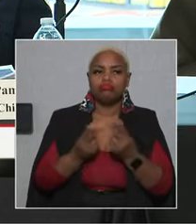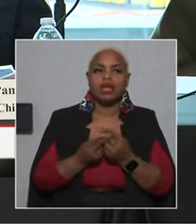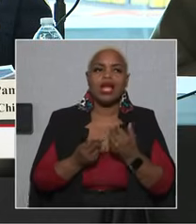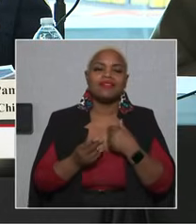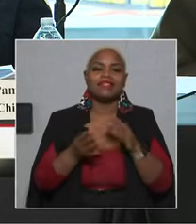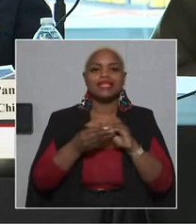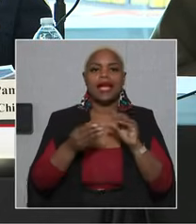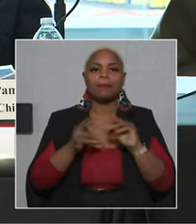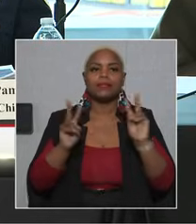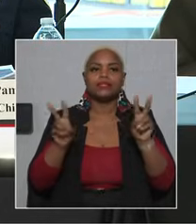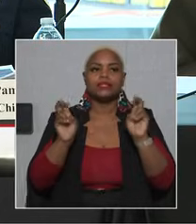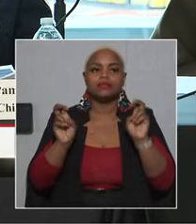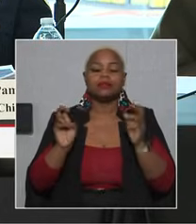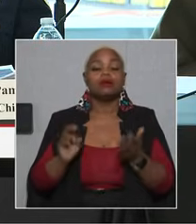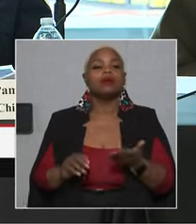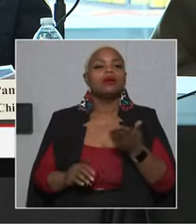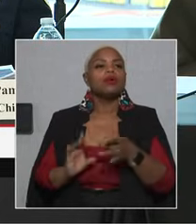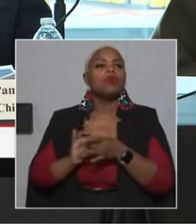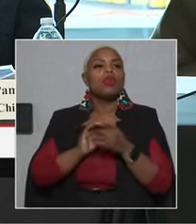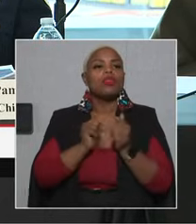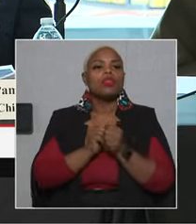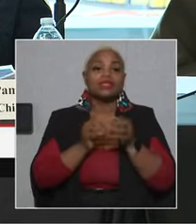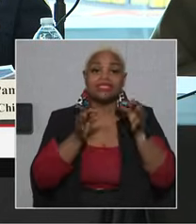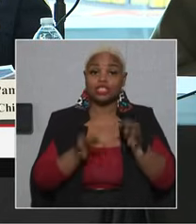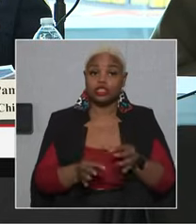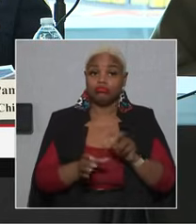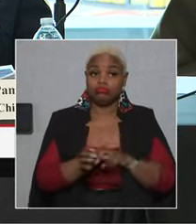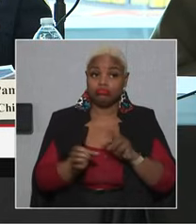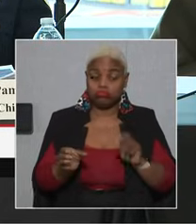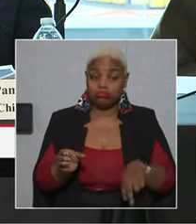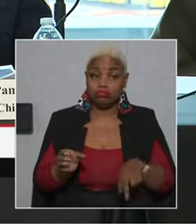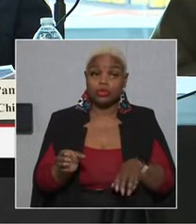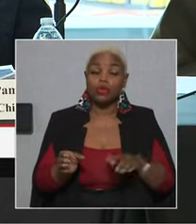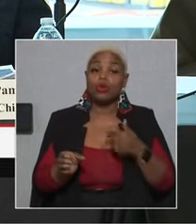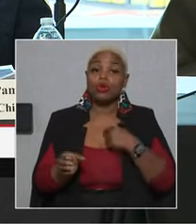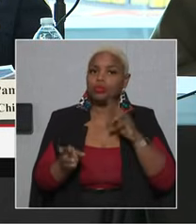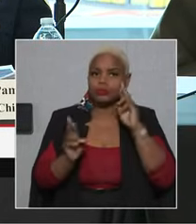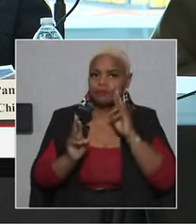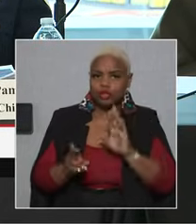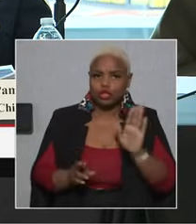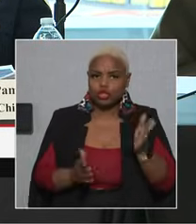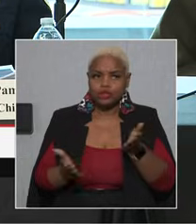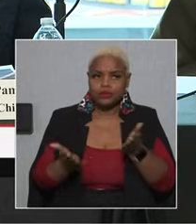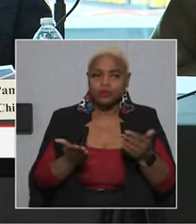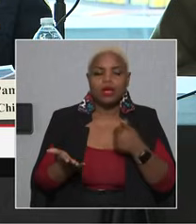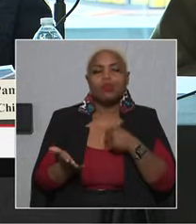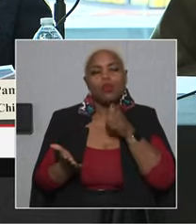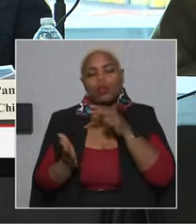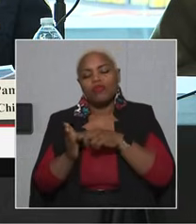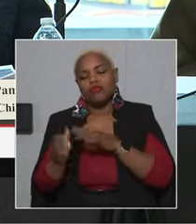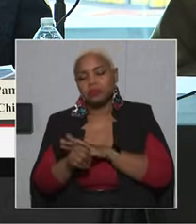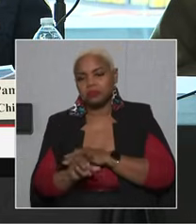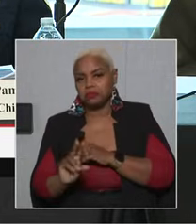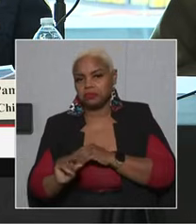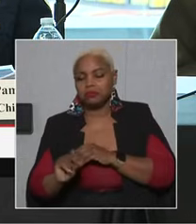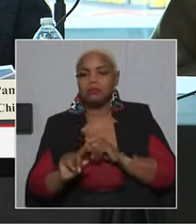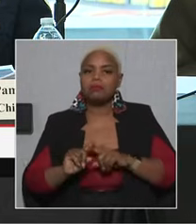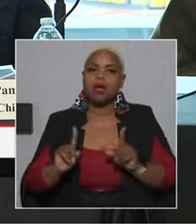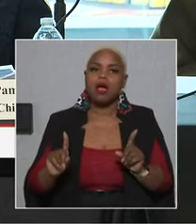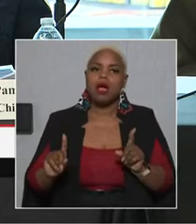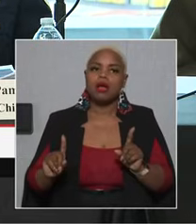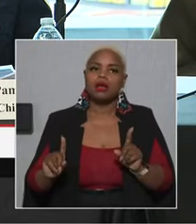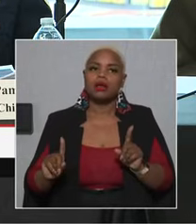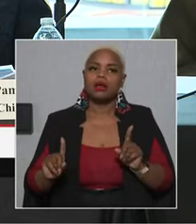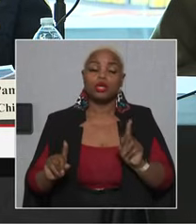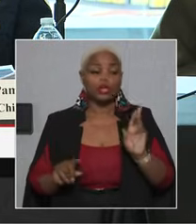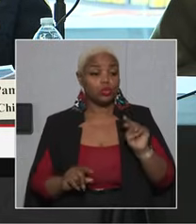leave. They said they respect your service, but they also added, I won't read the whole thing, but, quote, the union questions the timing of this